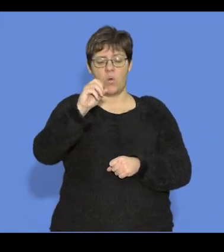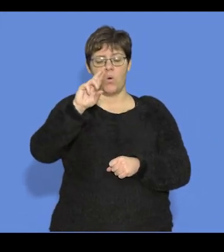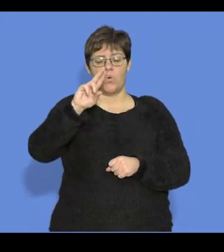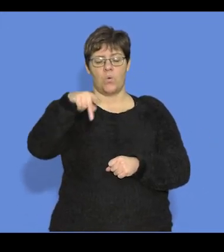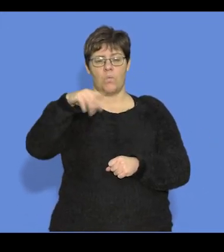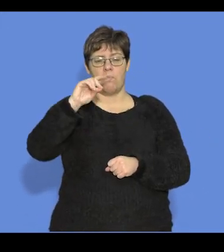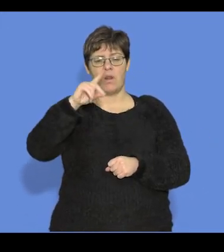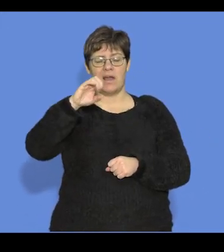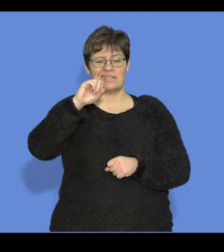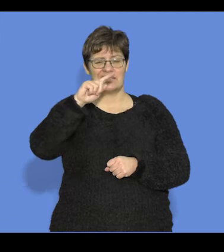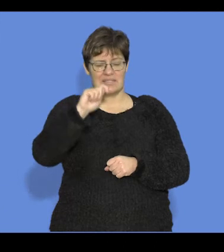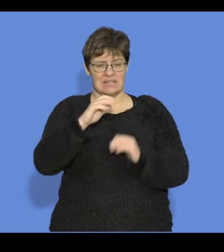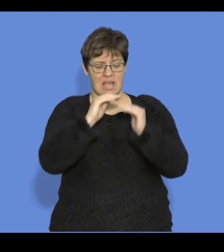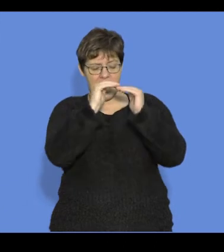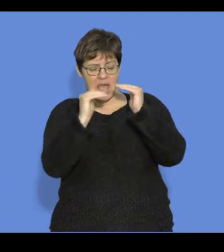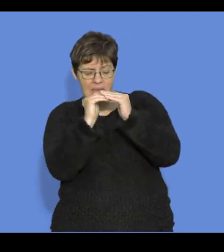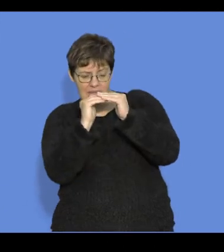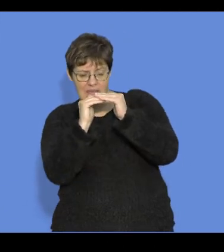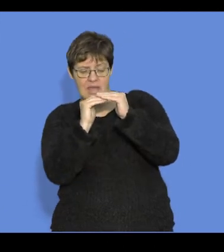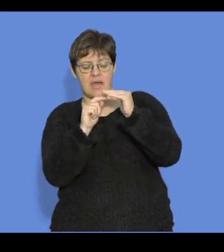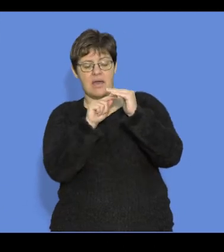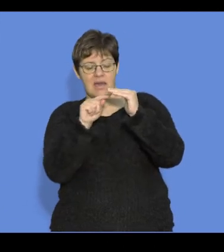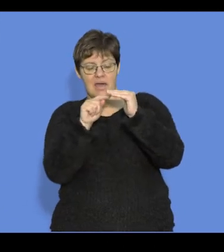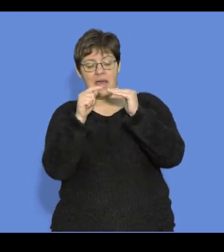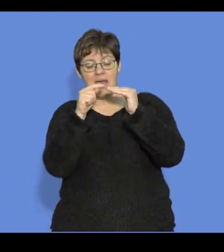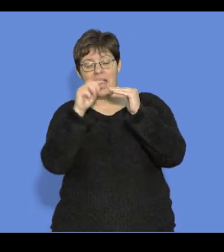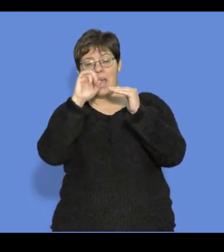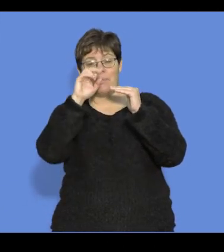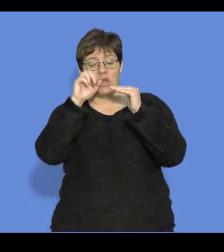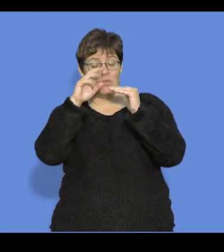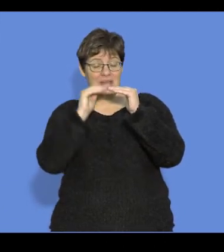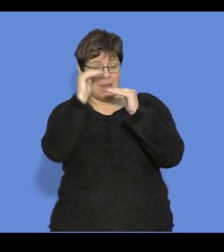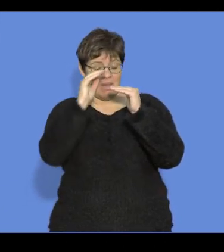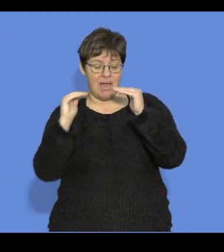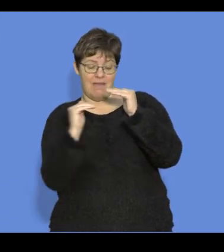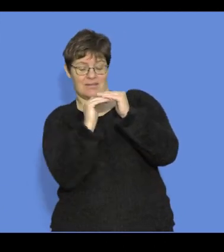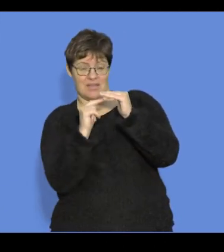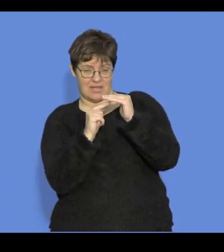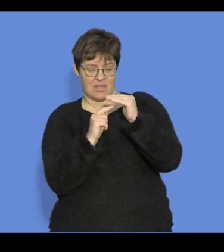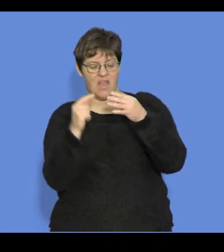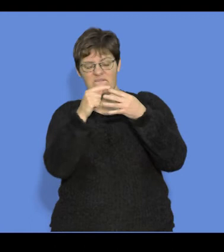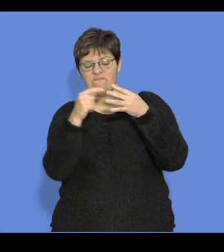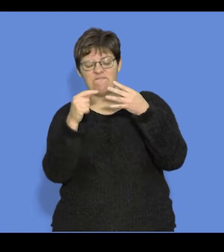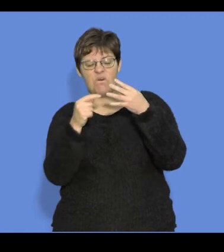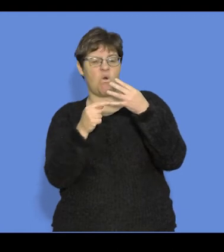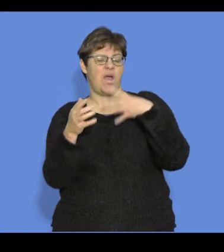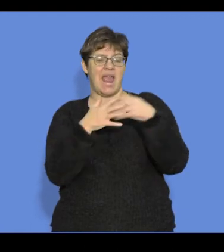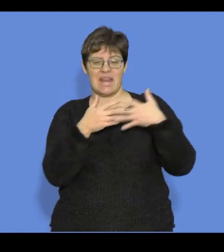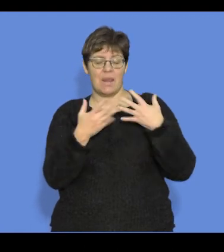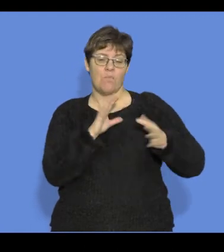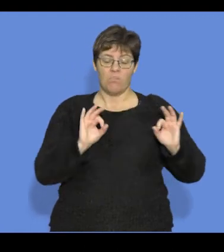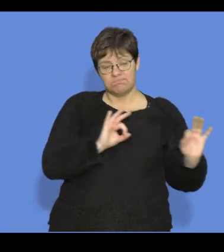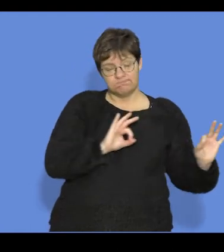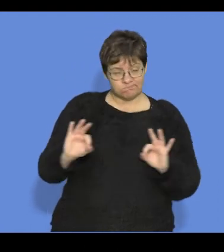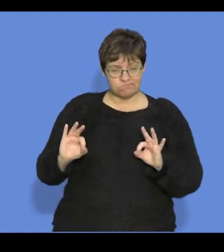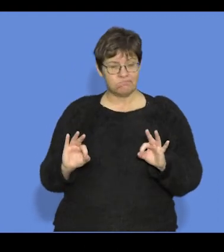directly underneath the upper epidermis. Any 4 adaptations which make them more effective at their job,